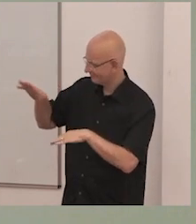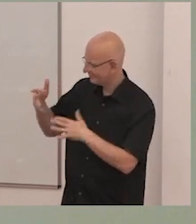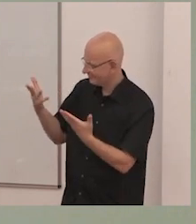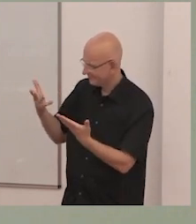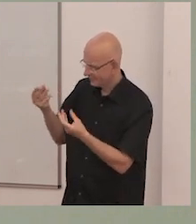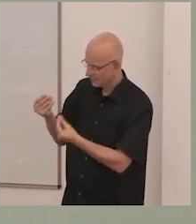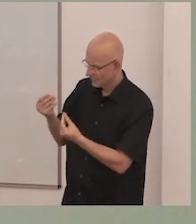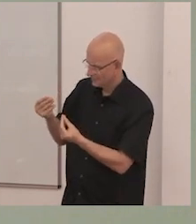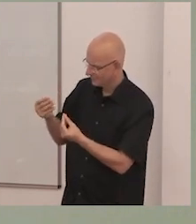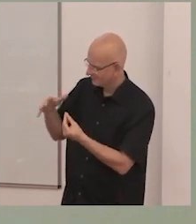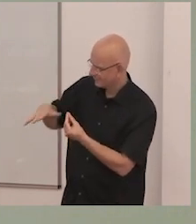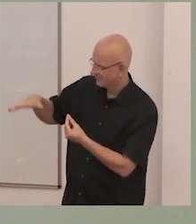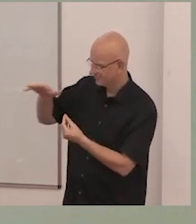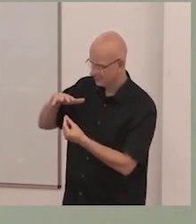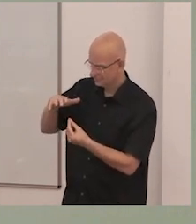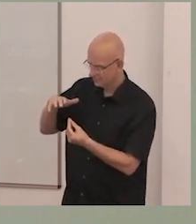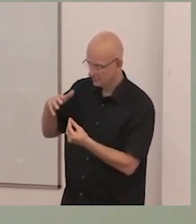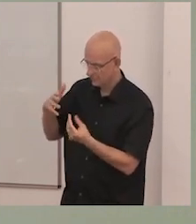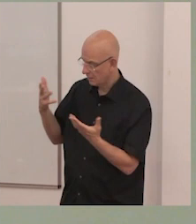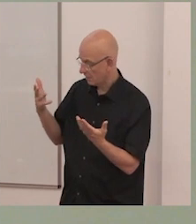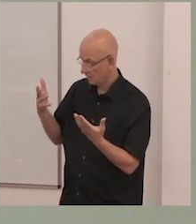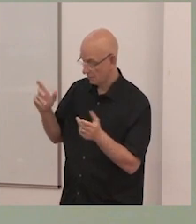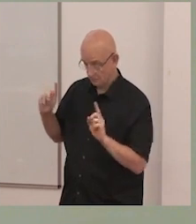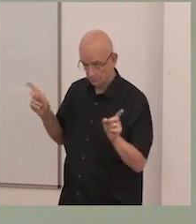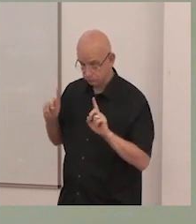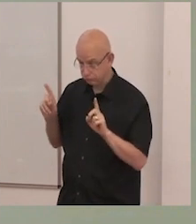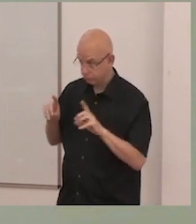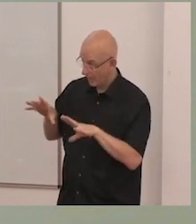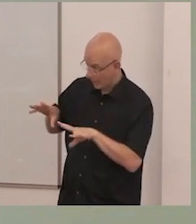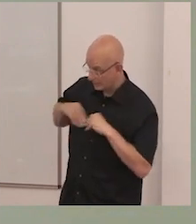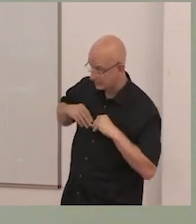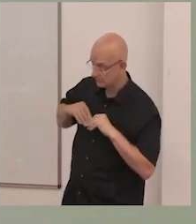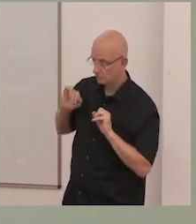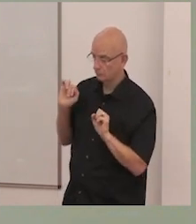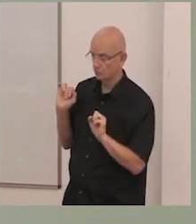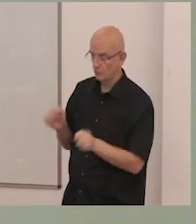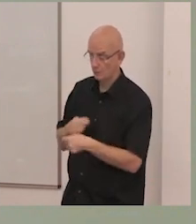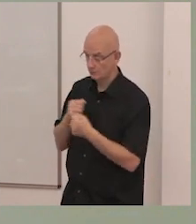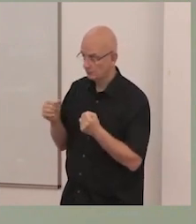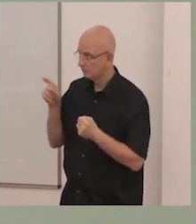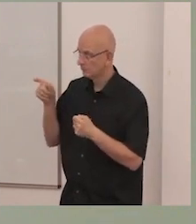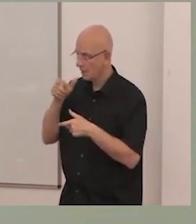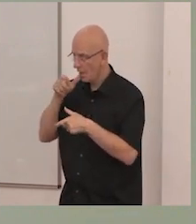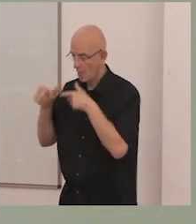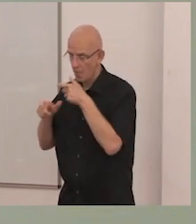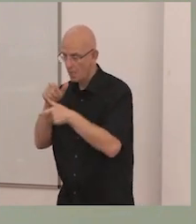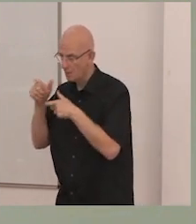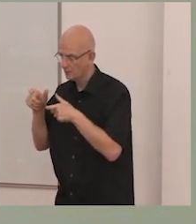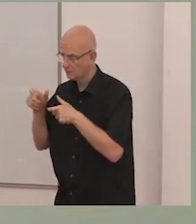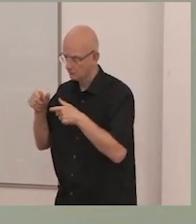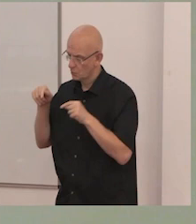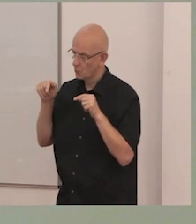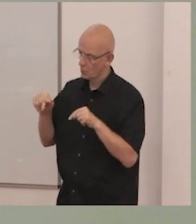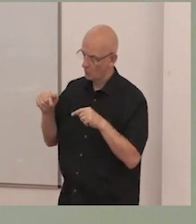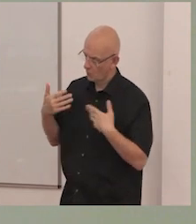wording which was used. And then it was an interesting moment, because the deputy minister told,